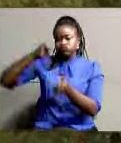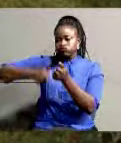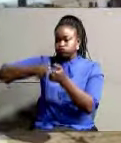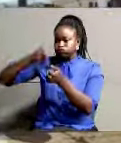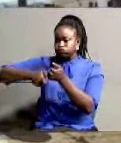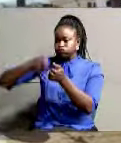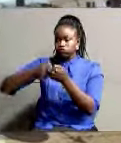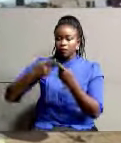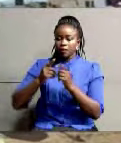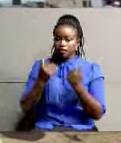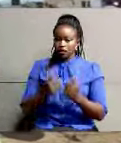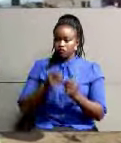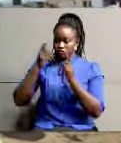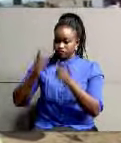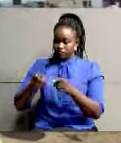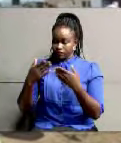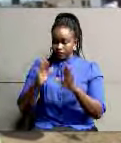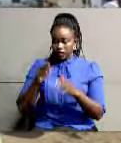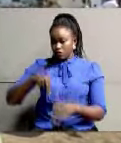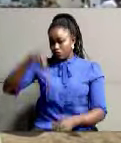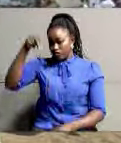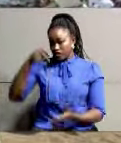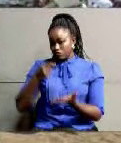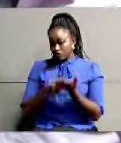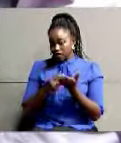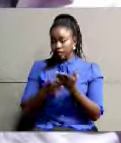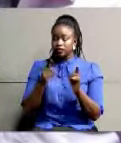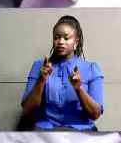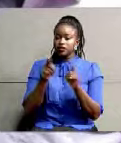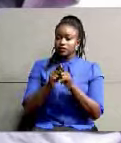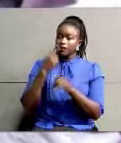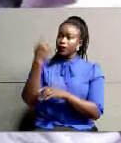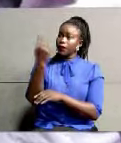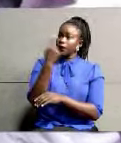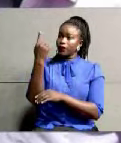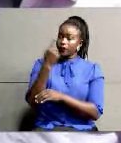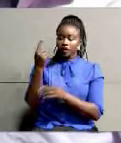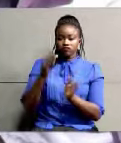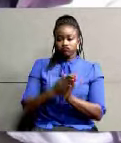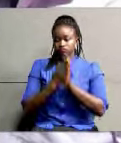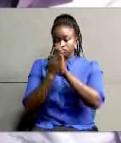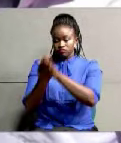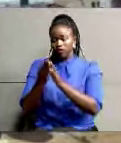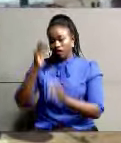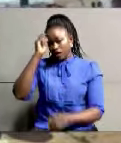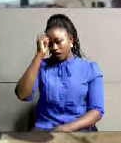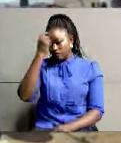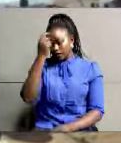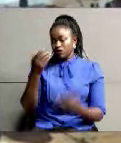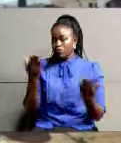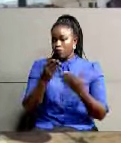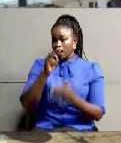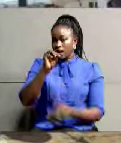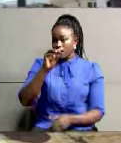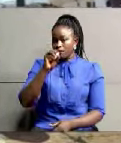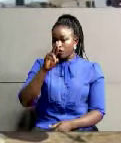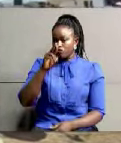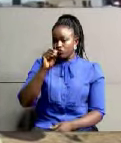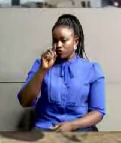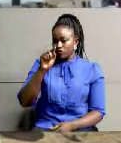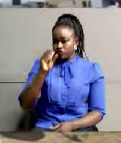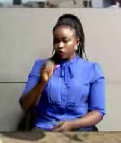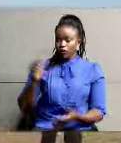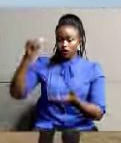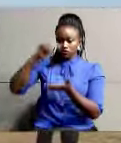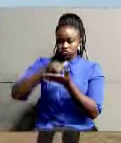mainly in northern Uganda. The aircrafts were officially handed over to government at Moroto Airstrip. The Minister